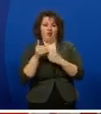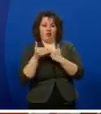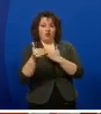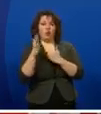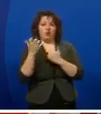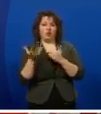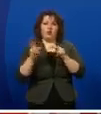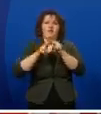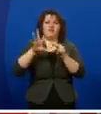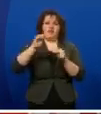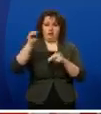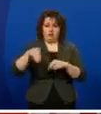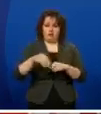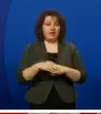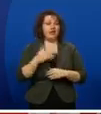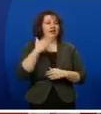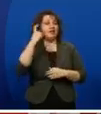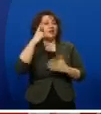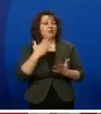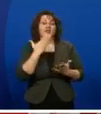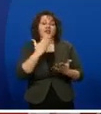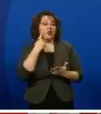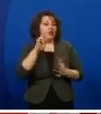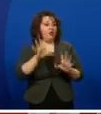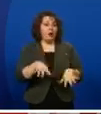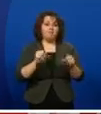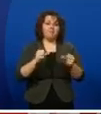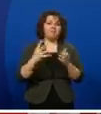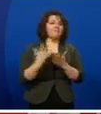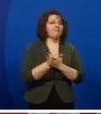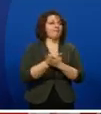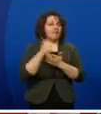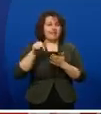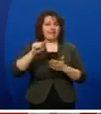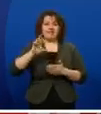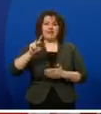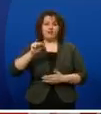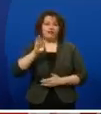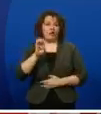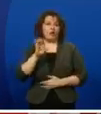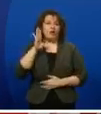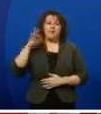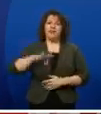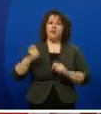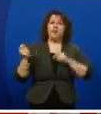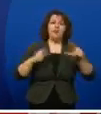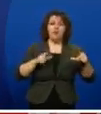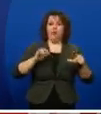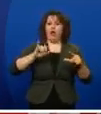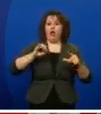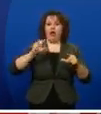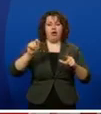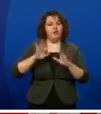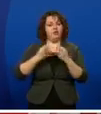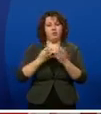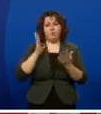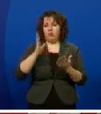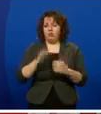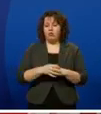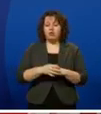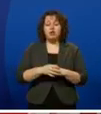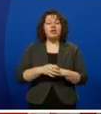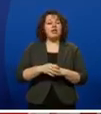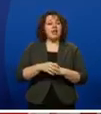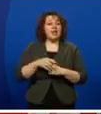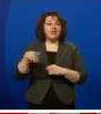such swift action on this task force because it's going to benefit all Iowa families. And big challenges really require